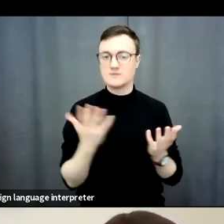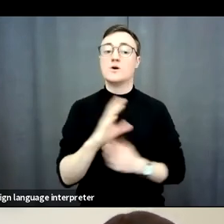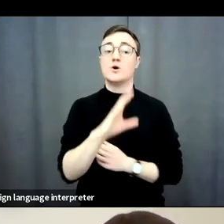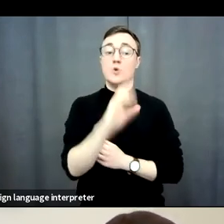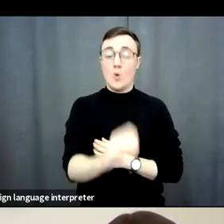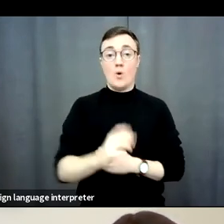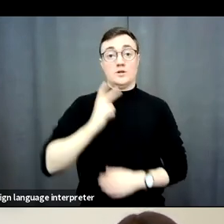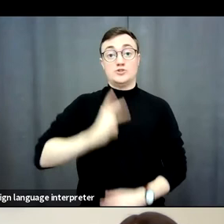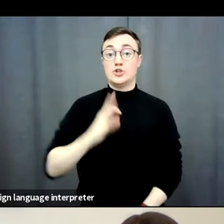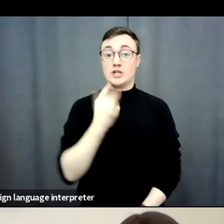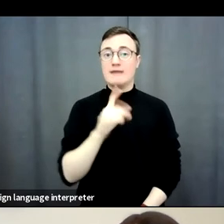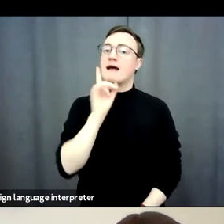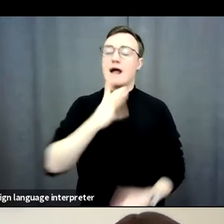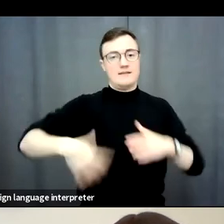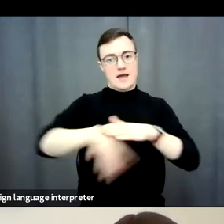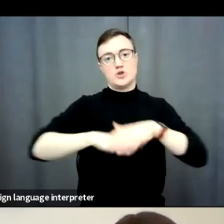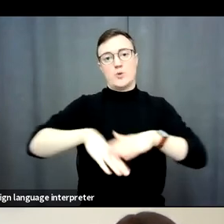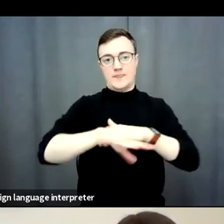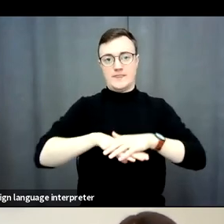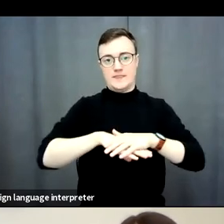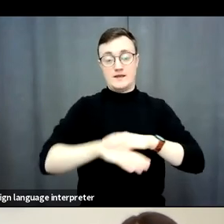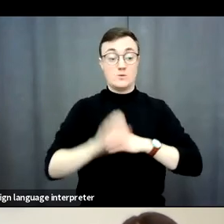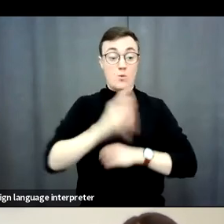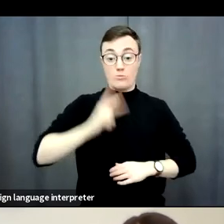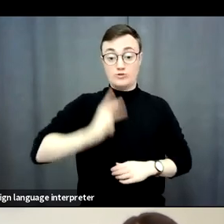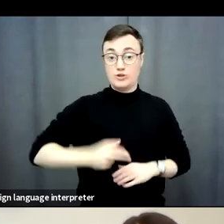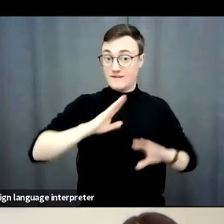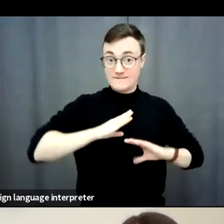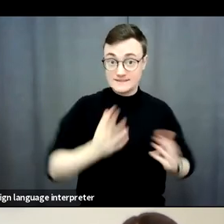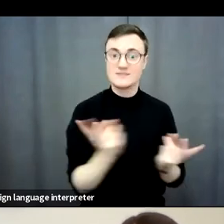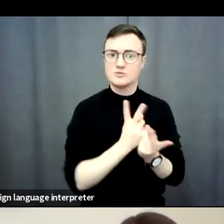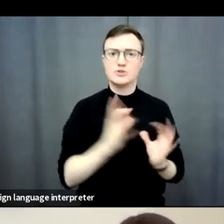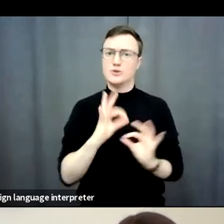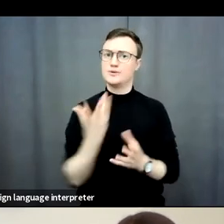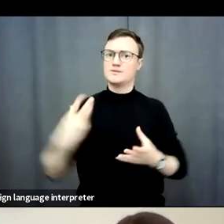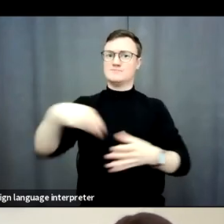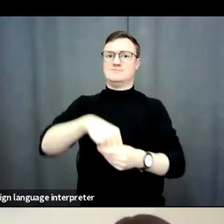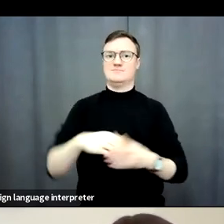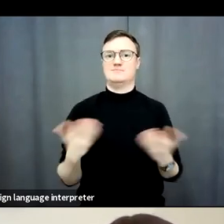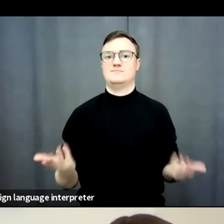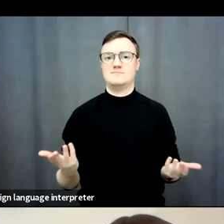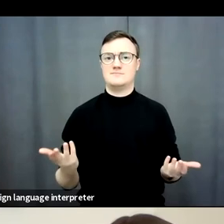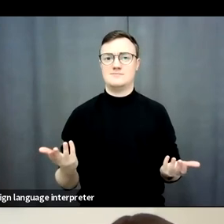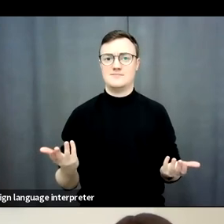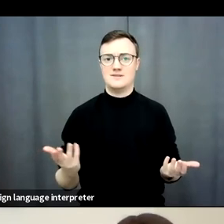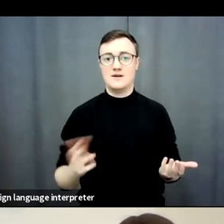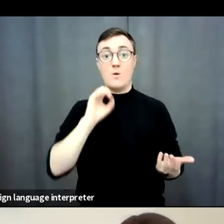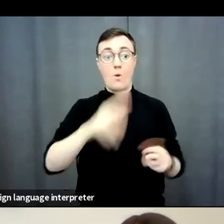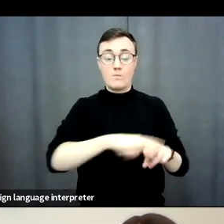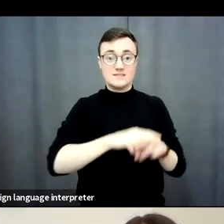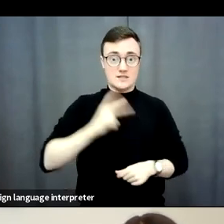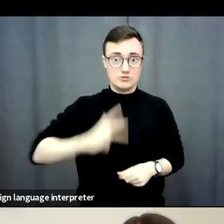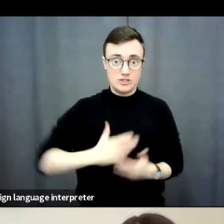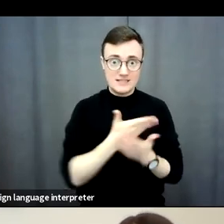the foundation to participation in school, to even be willing to go to school and to